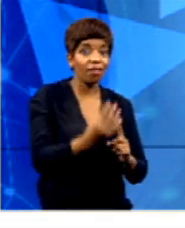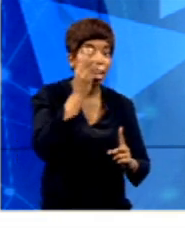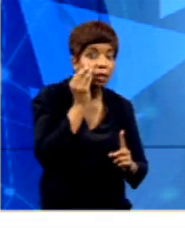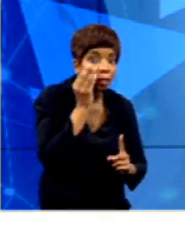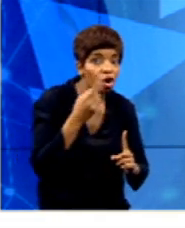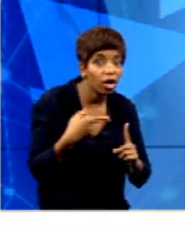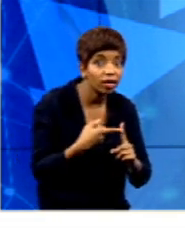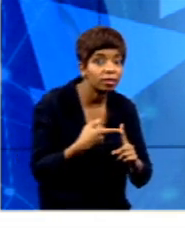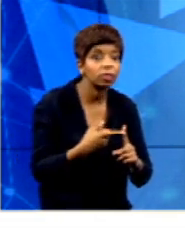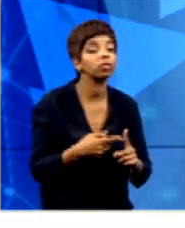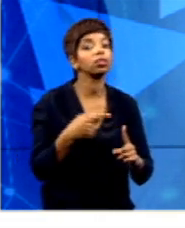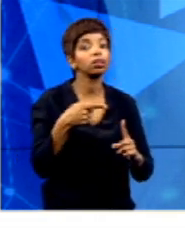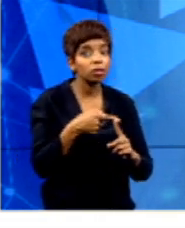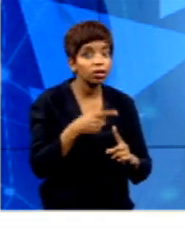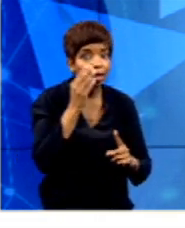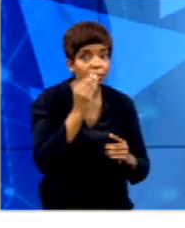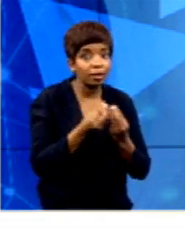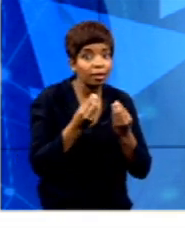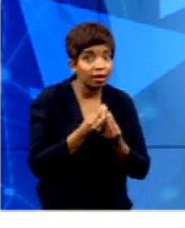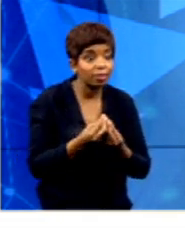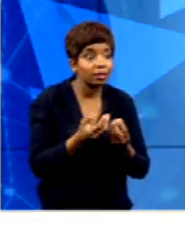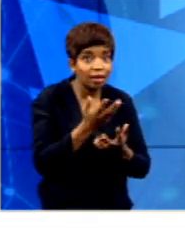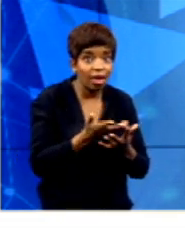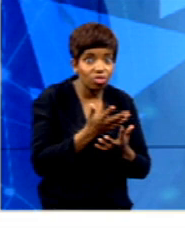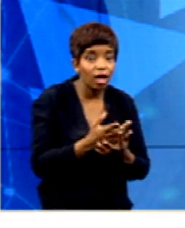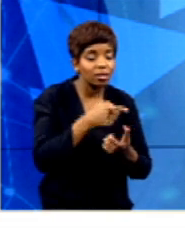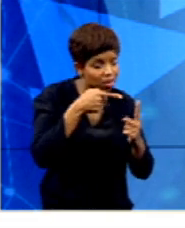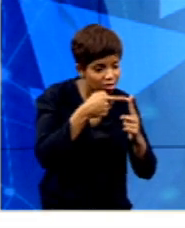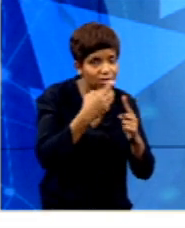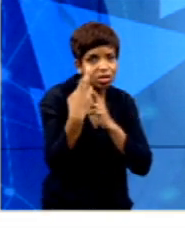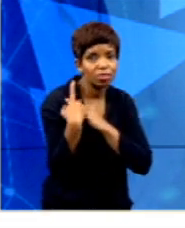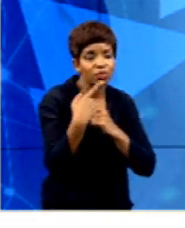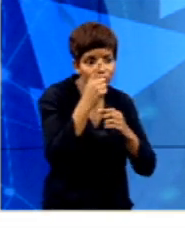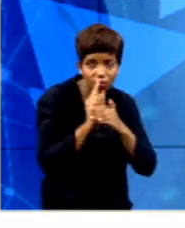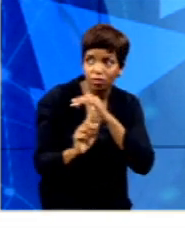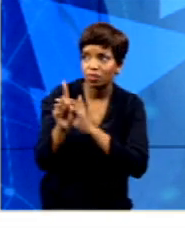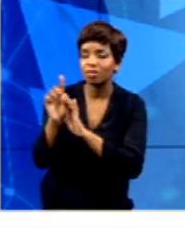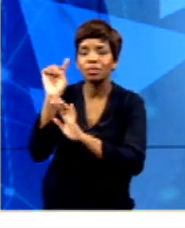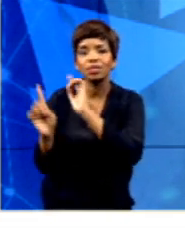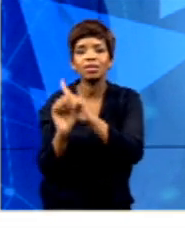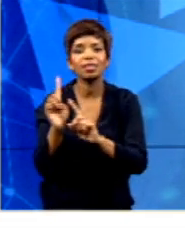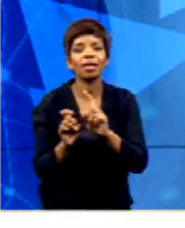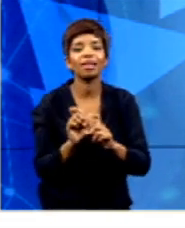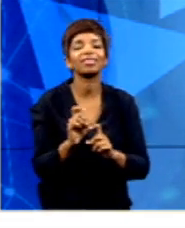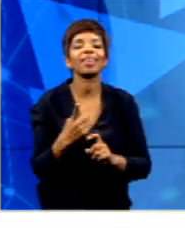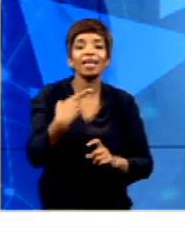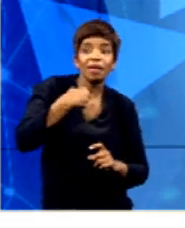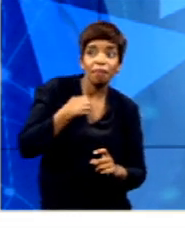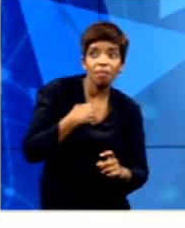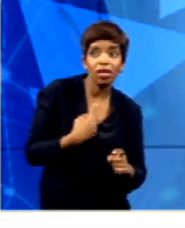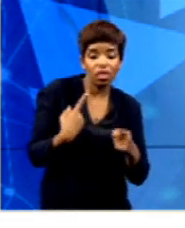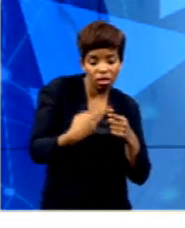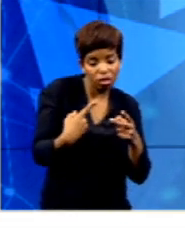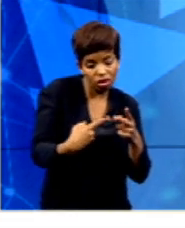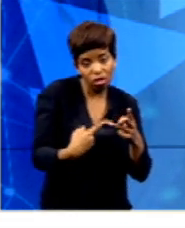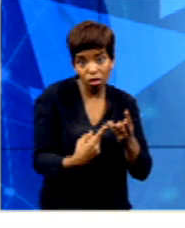the loss that's coming, to actually make an inquiry with the broker to say, where in terms of my policy may I submit a